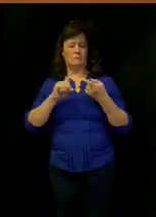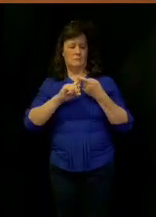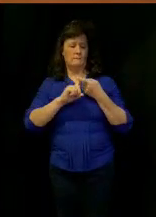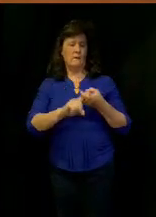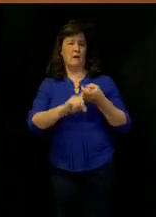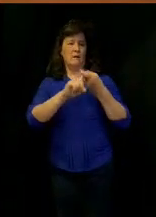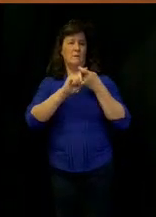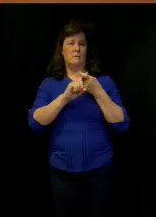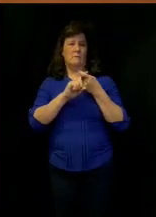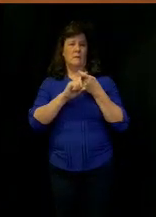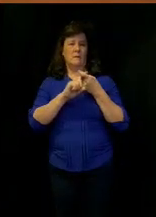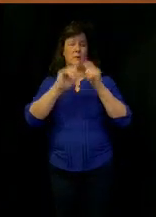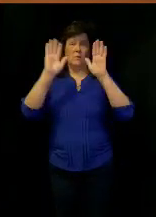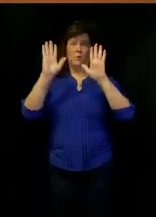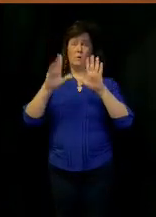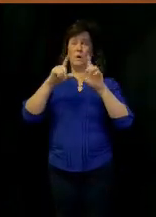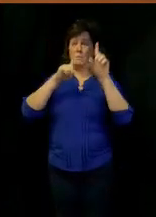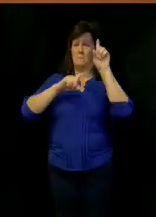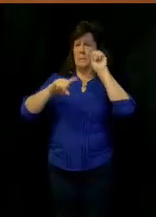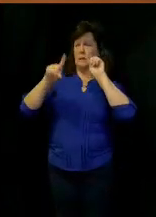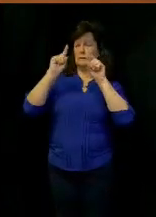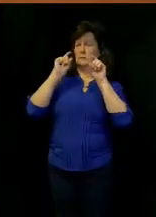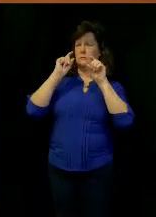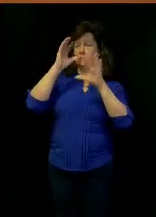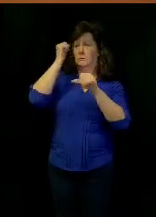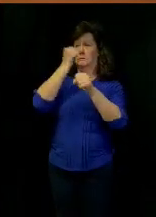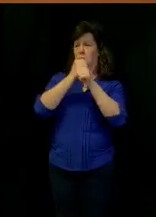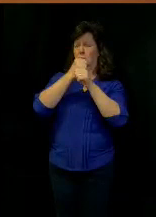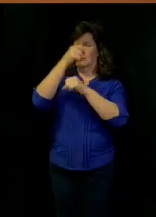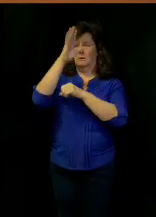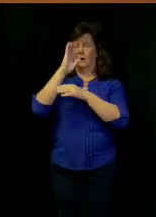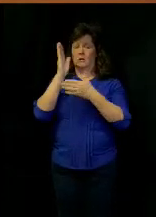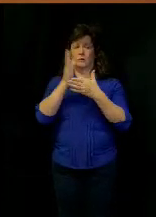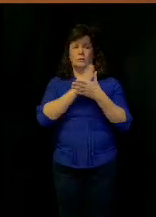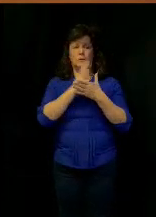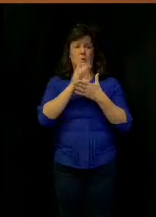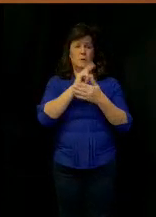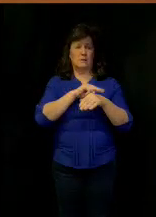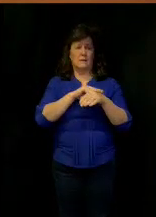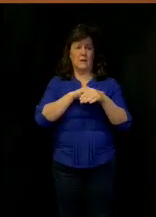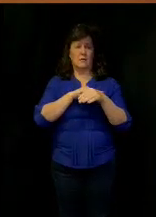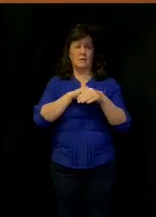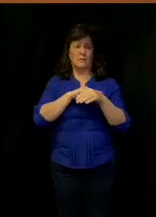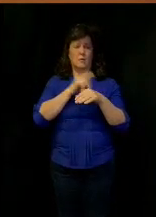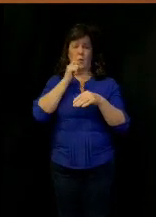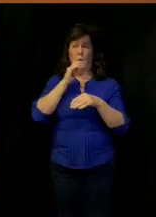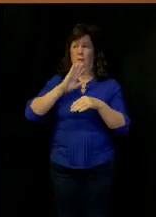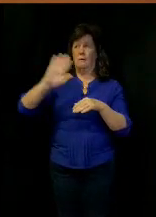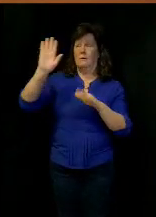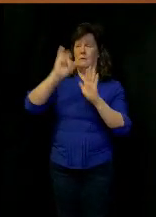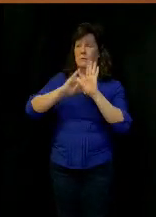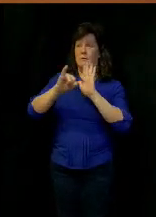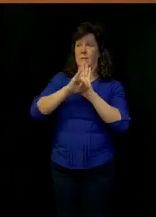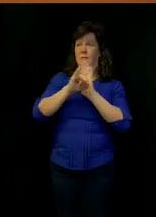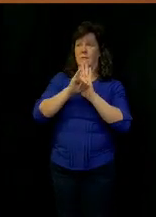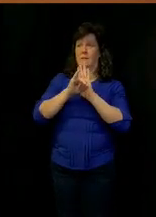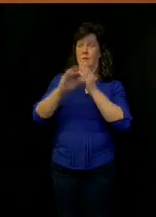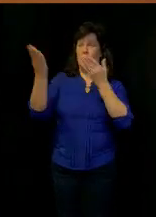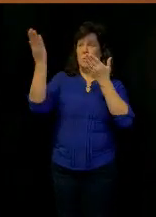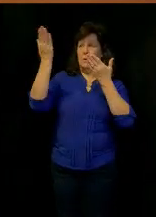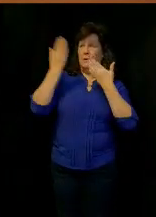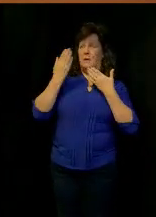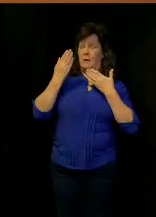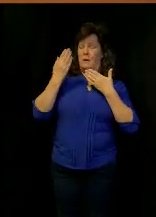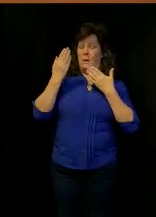great mysteries of our faith, that God shares his nature with us. We are given birth by the Holy Spirit to be God's true